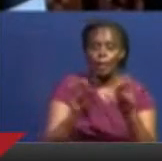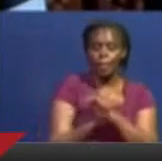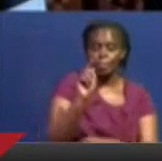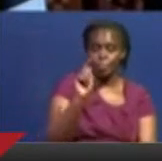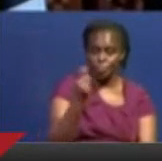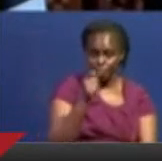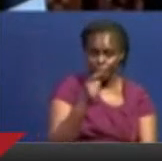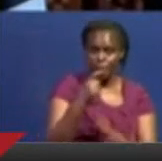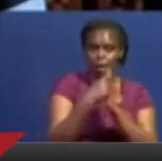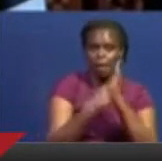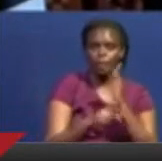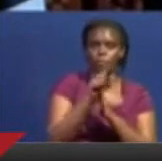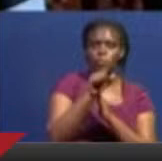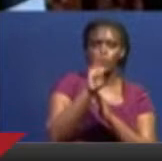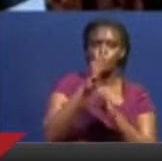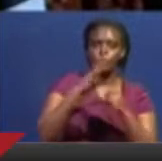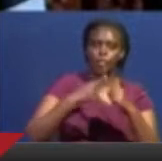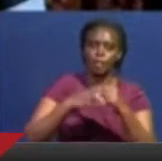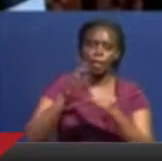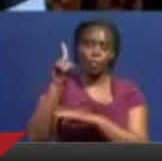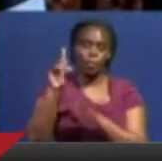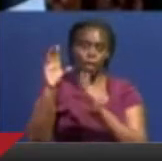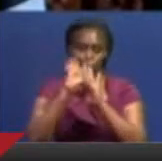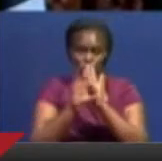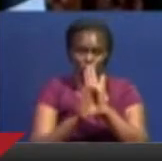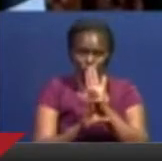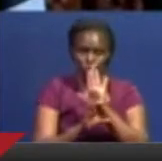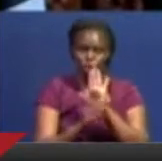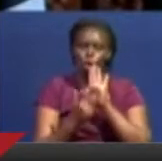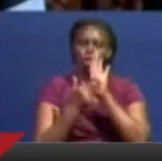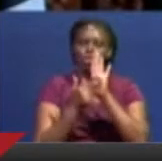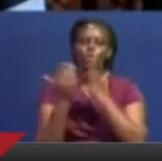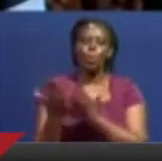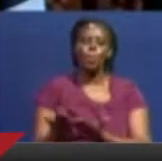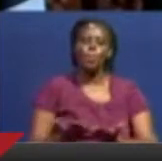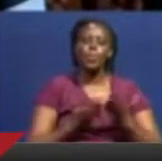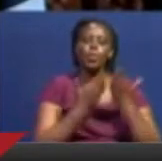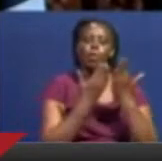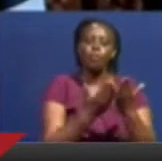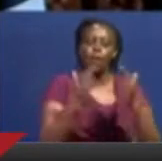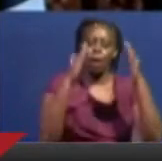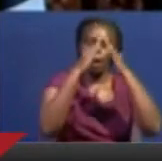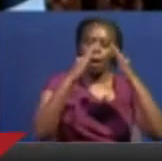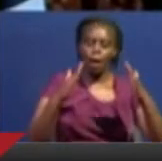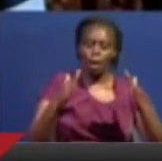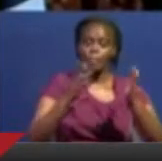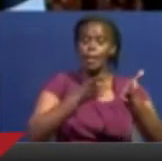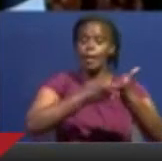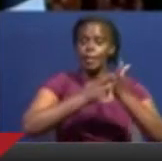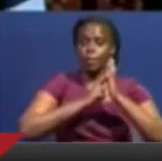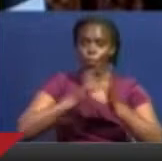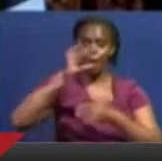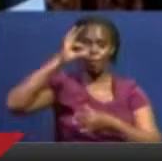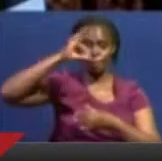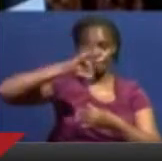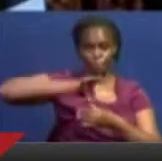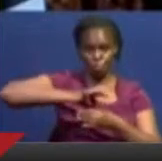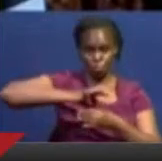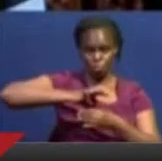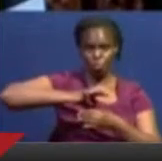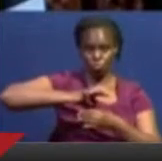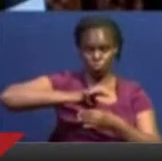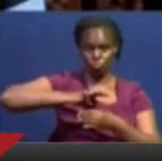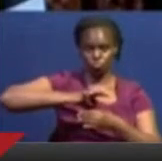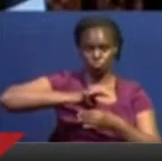Article 149(1) of the Constitution expressly provides that the House is required to vote on